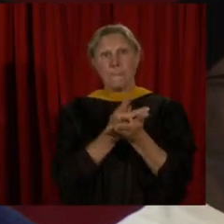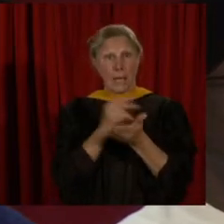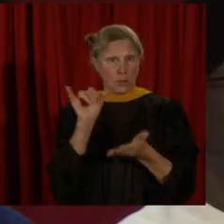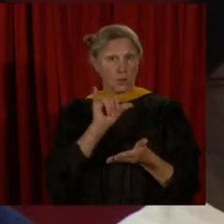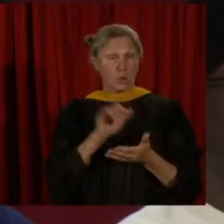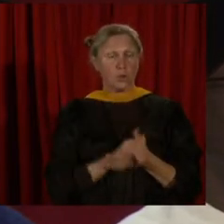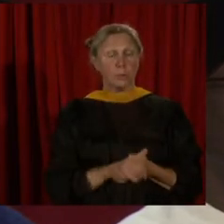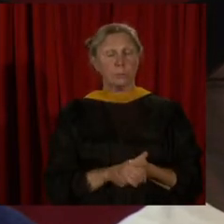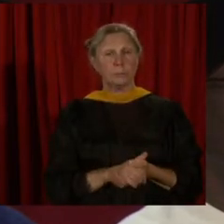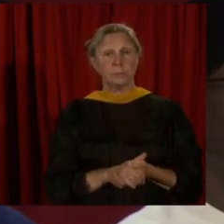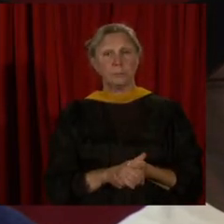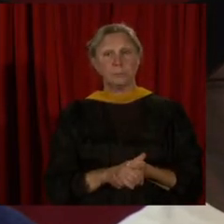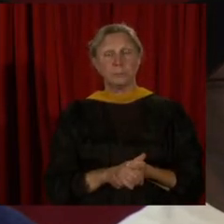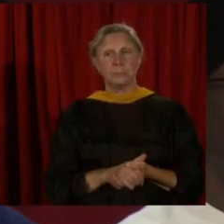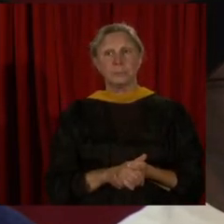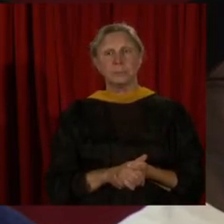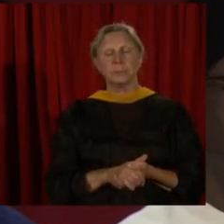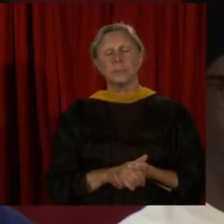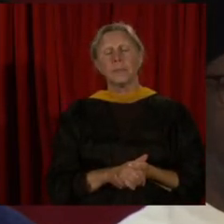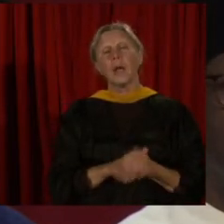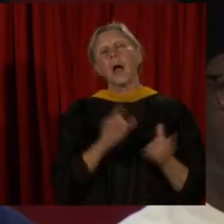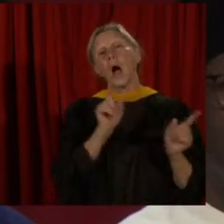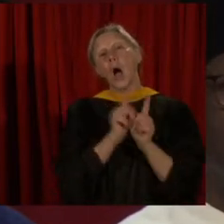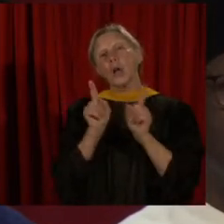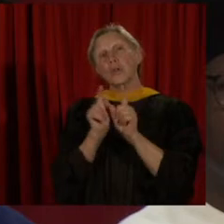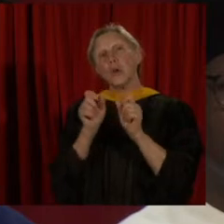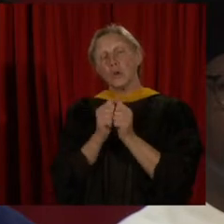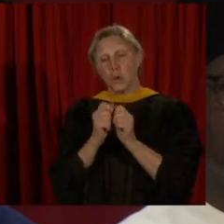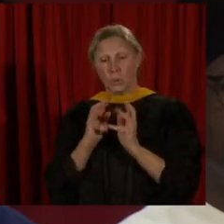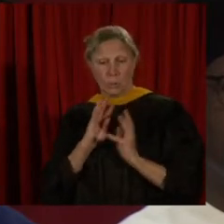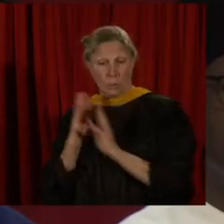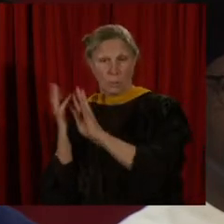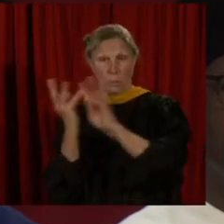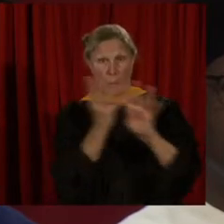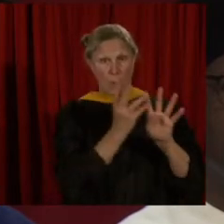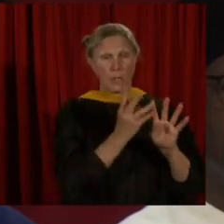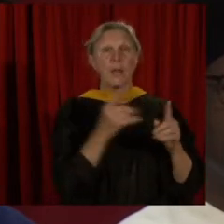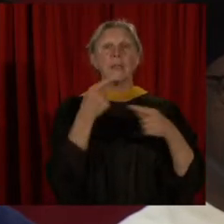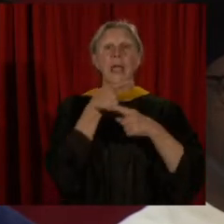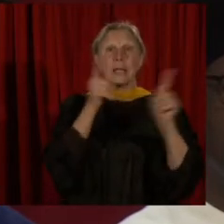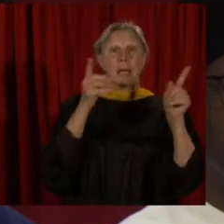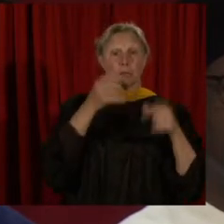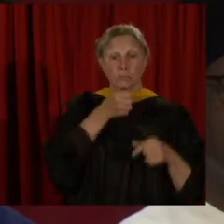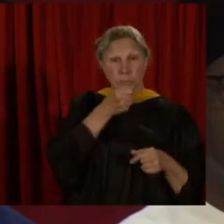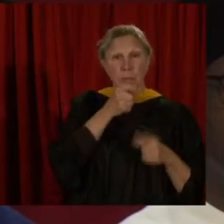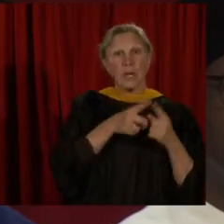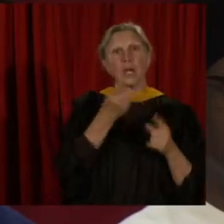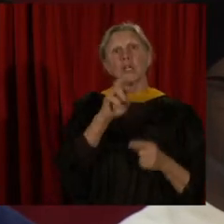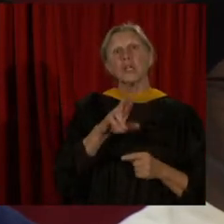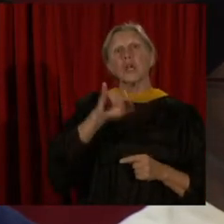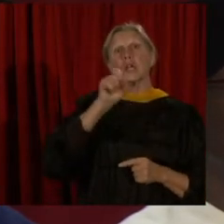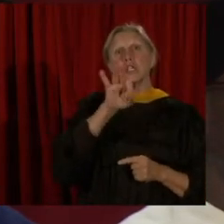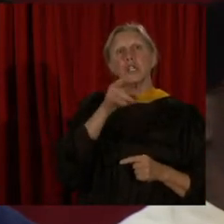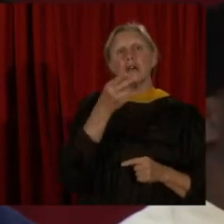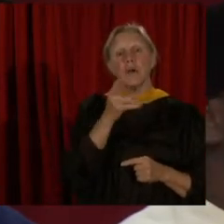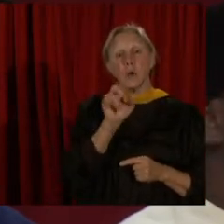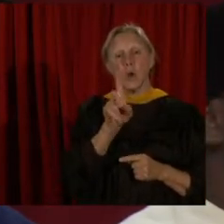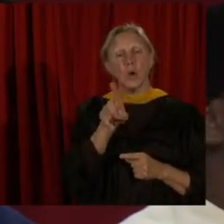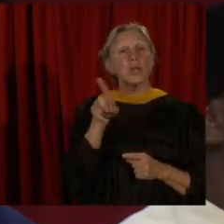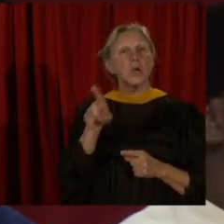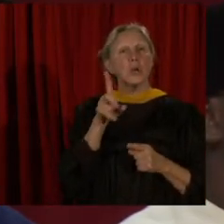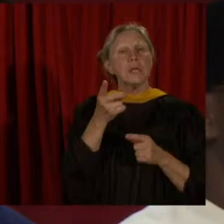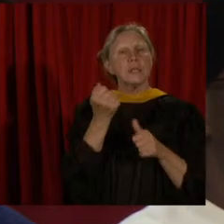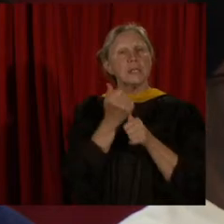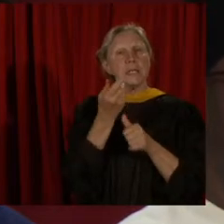students. In addition to marching order, our announcer today is Dr. Jeff Hood, Assistant Dean